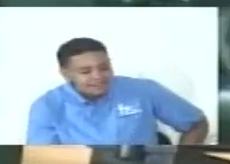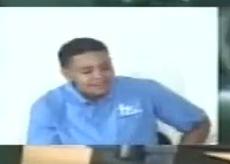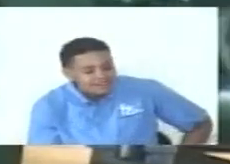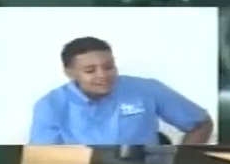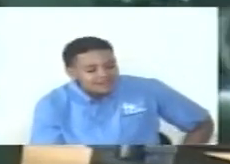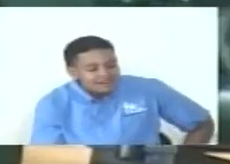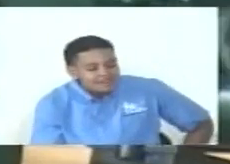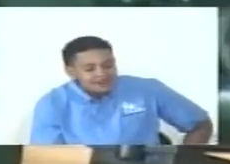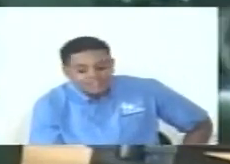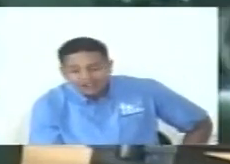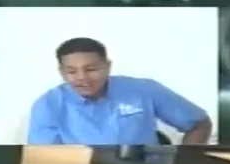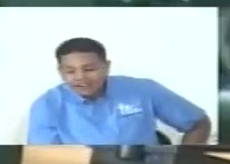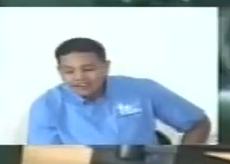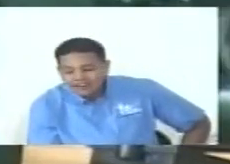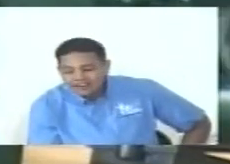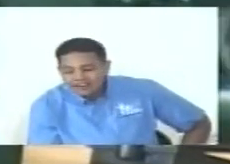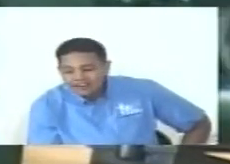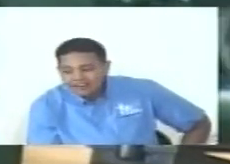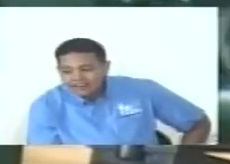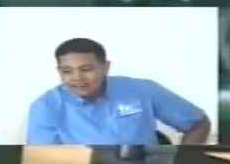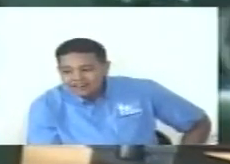And she said to me,